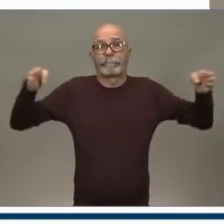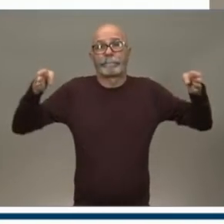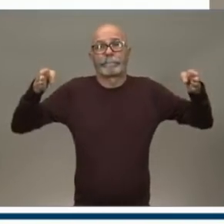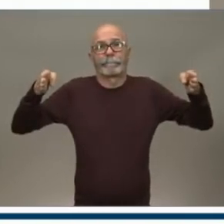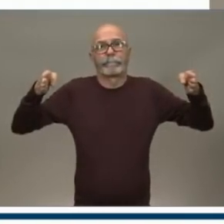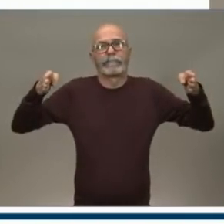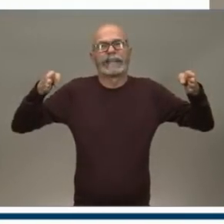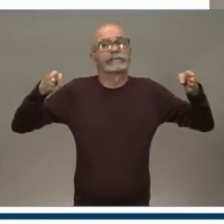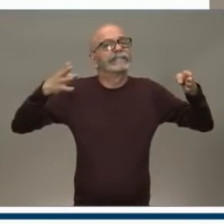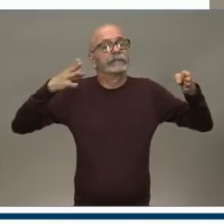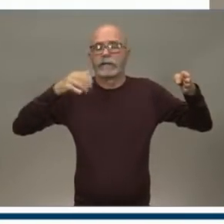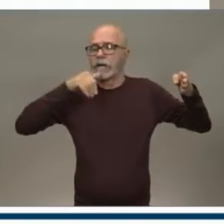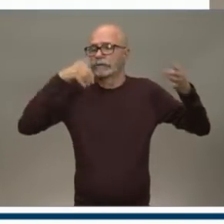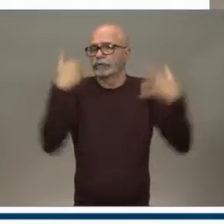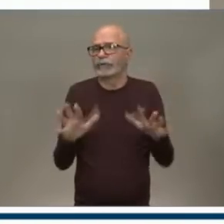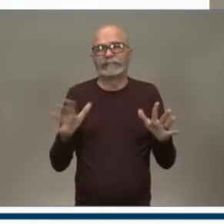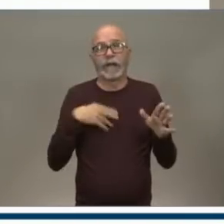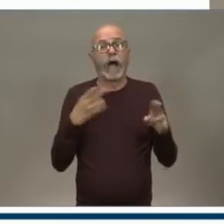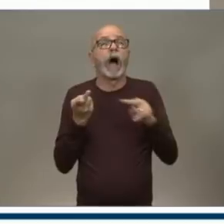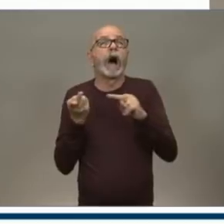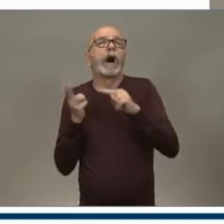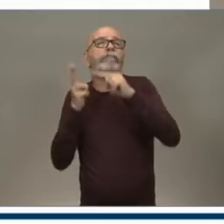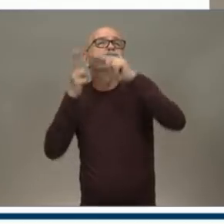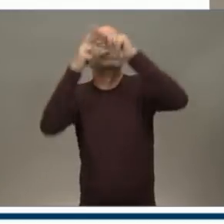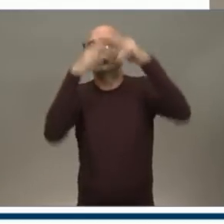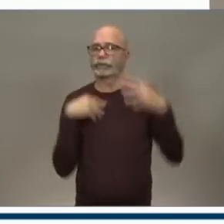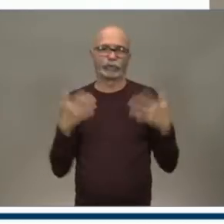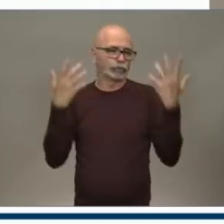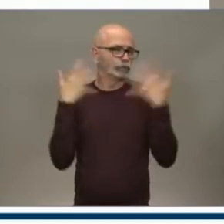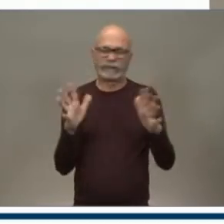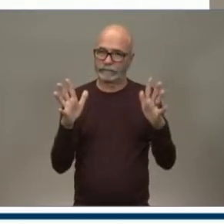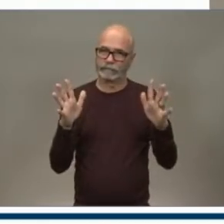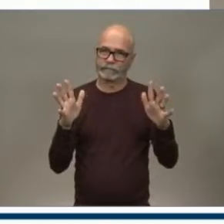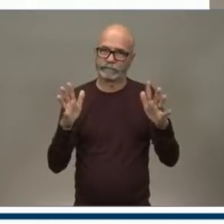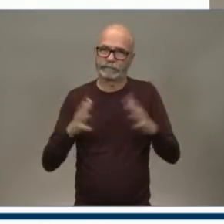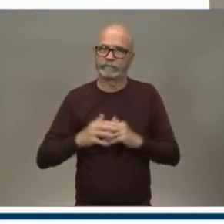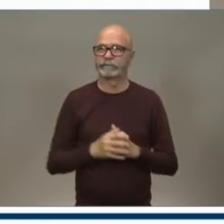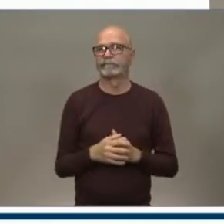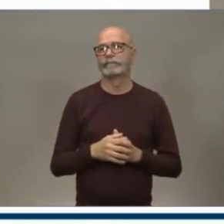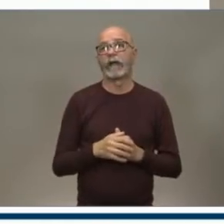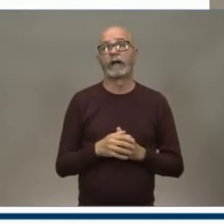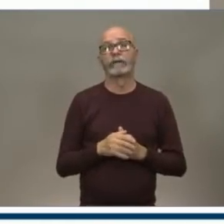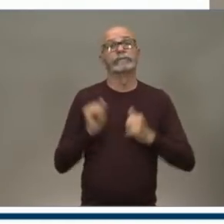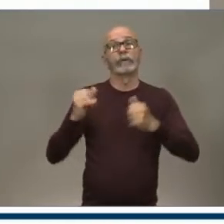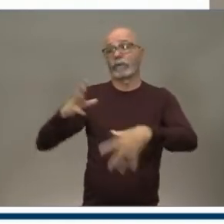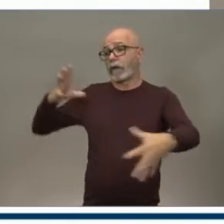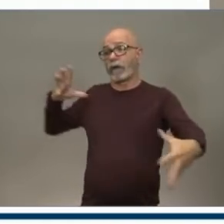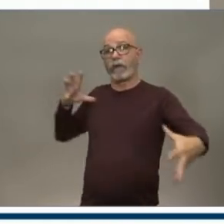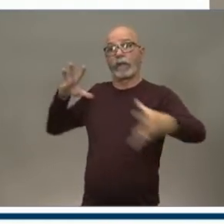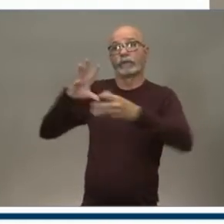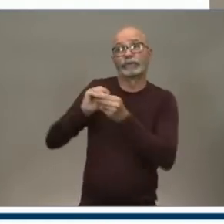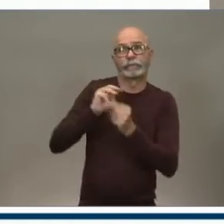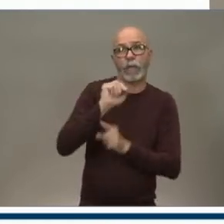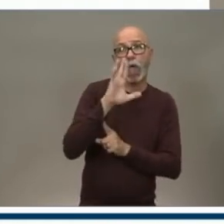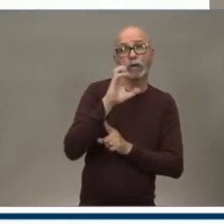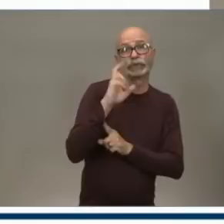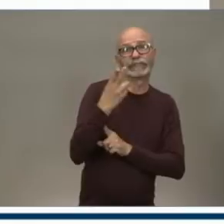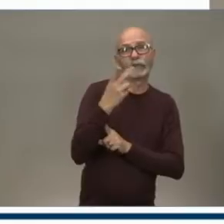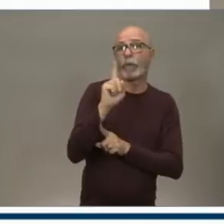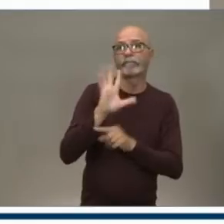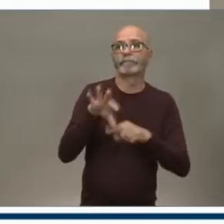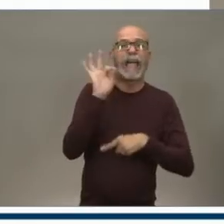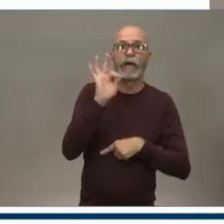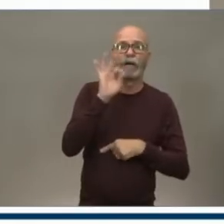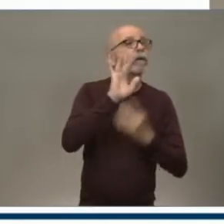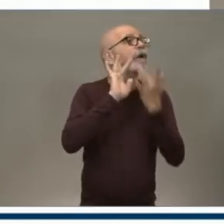follow. All those cumulative numbers that they will be up on our website, but as I said, they're all wave 1 and not really meaningful